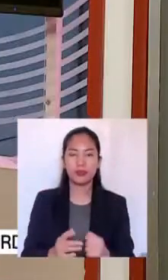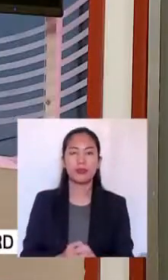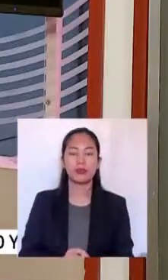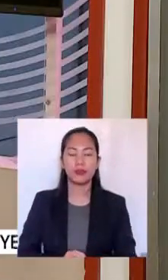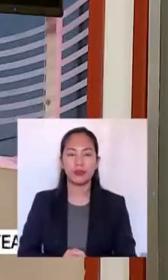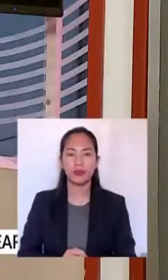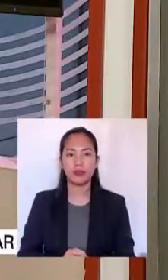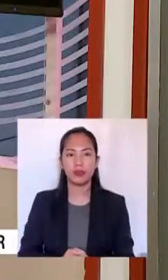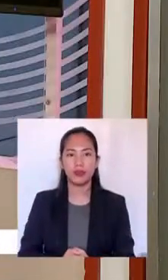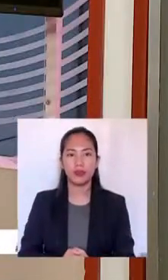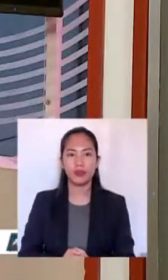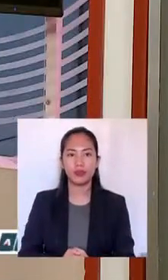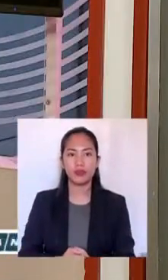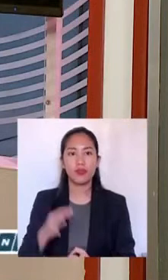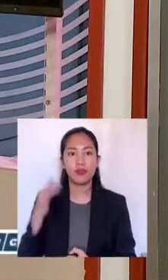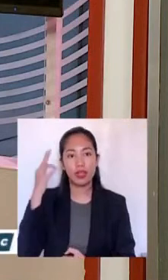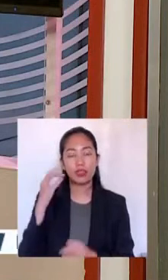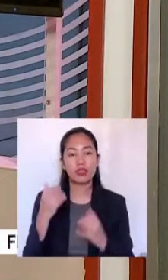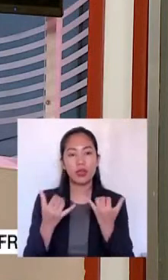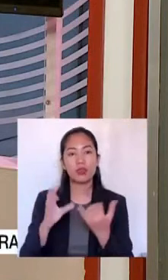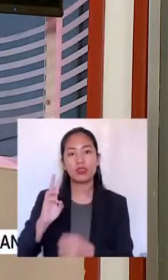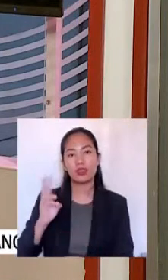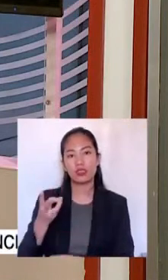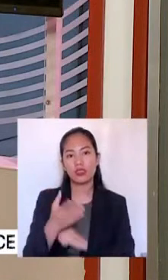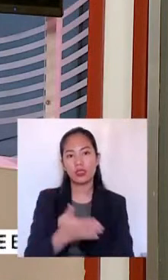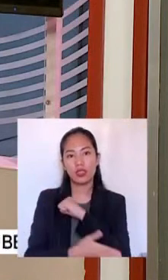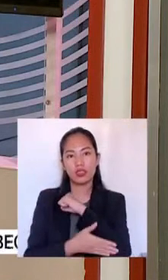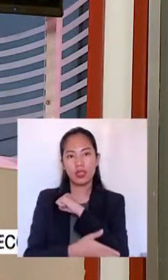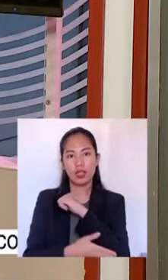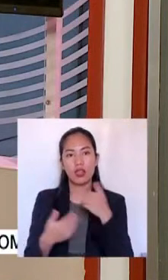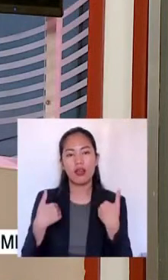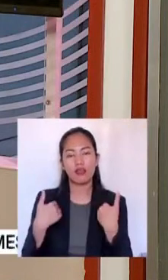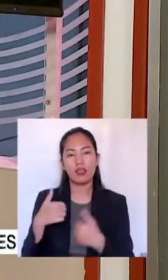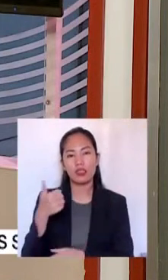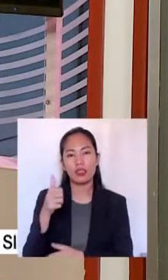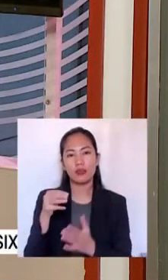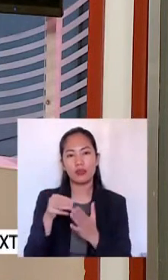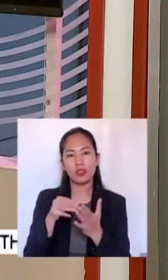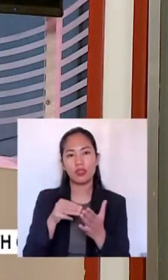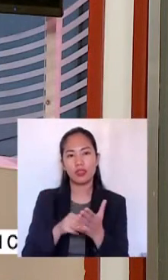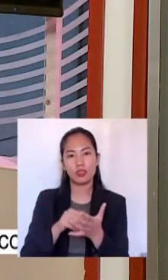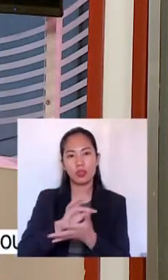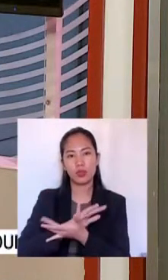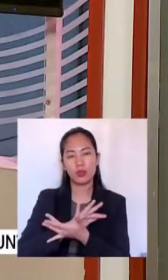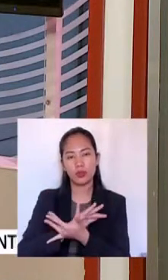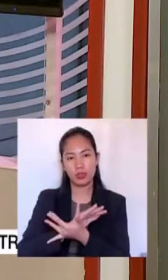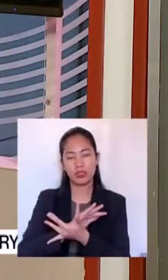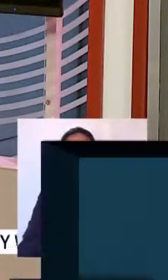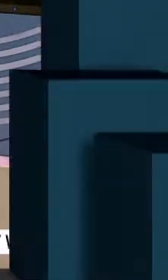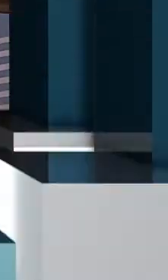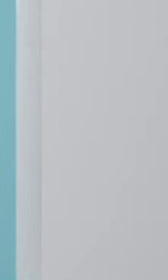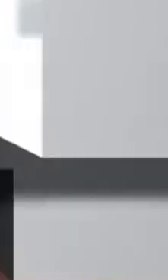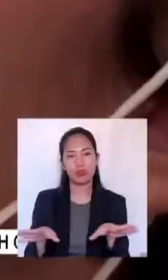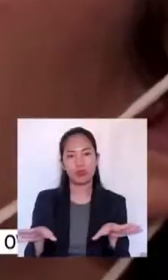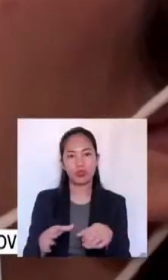France becomes the sixth country in the world to report more than 10 million COVID-19 infections. More in this report.